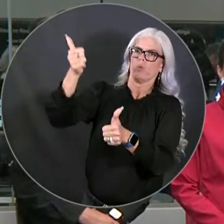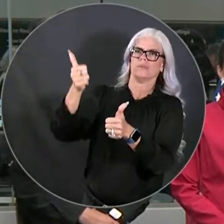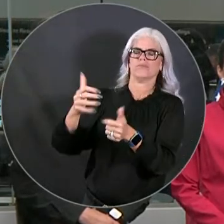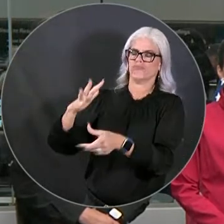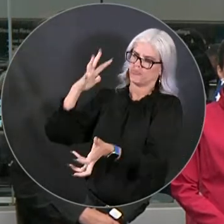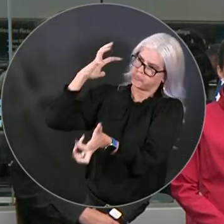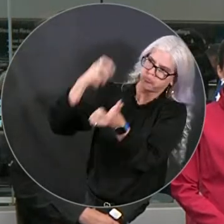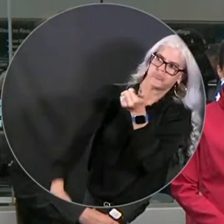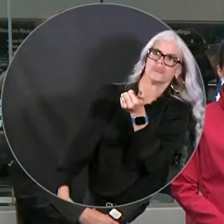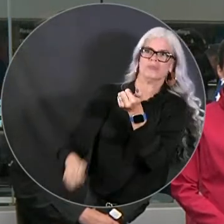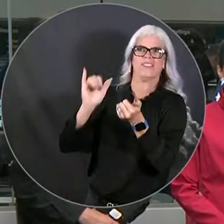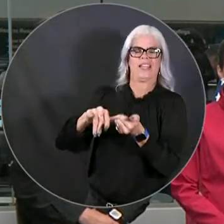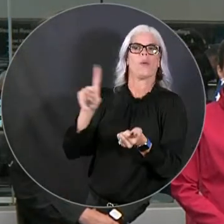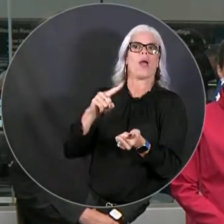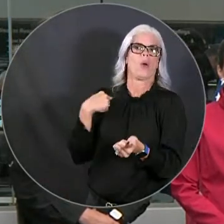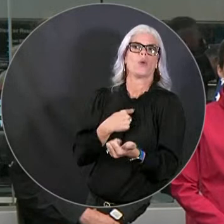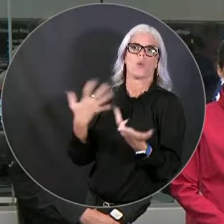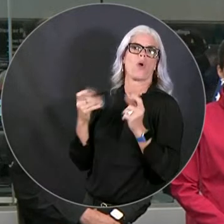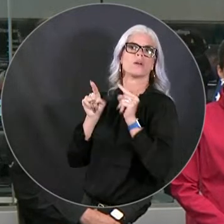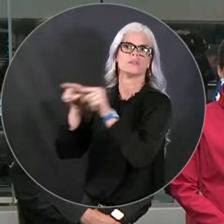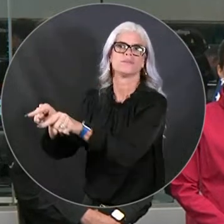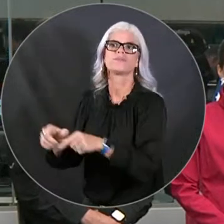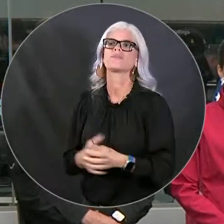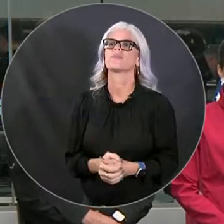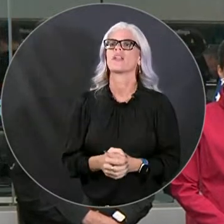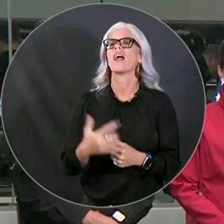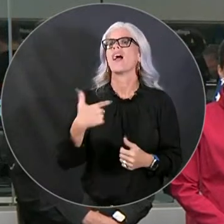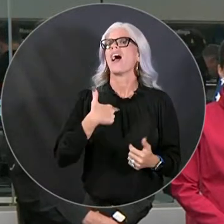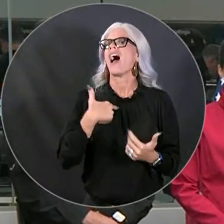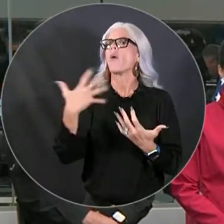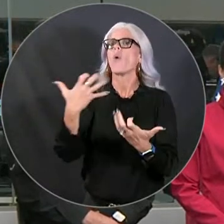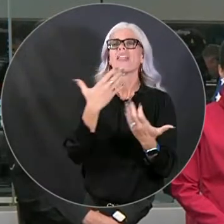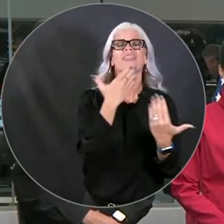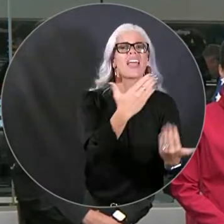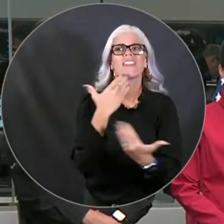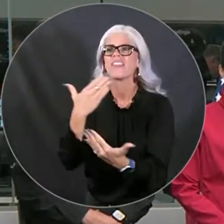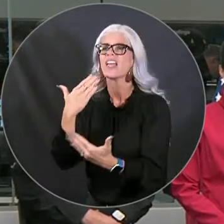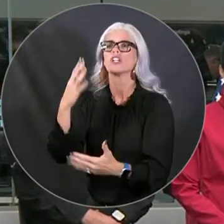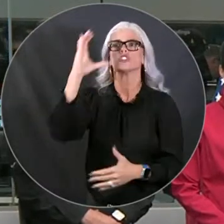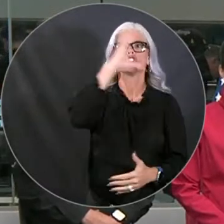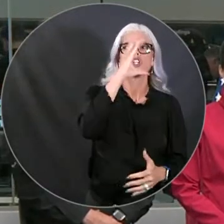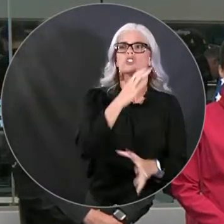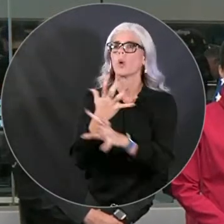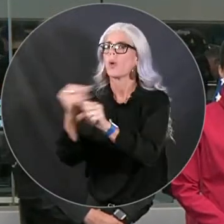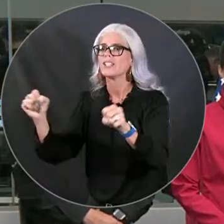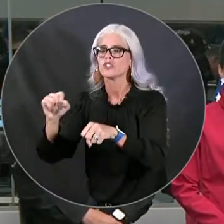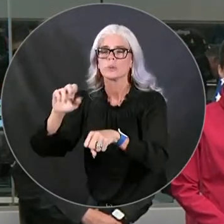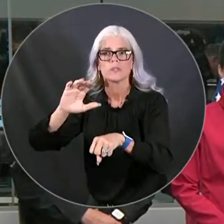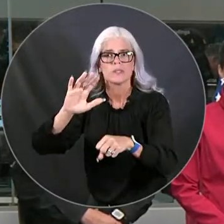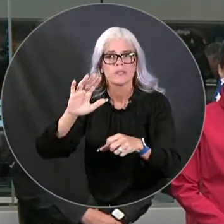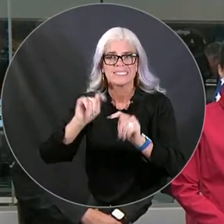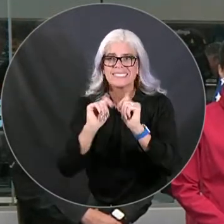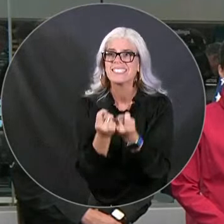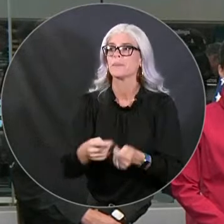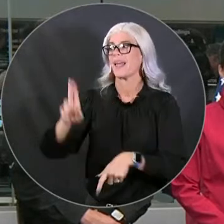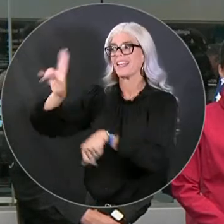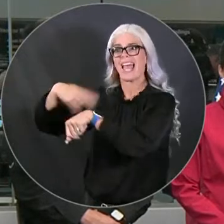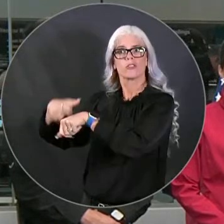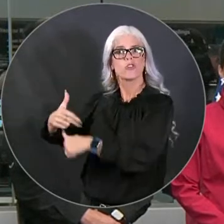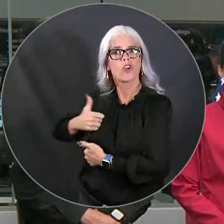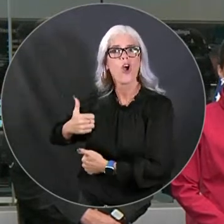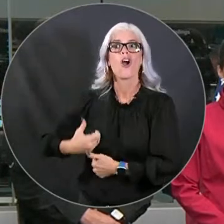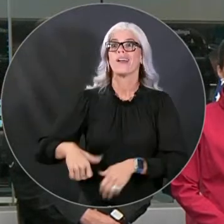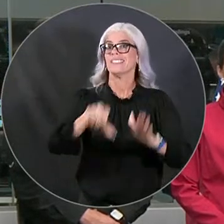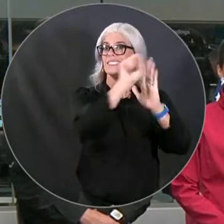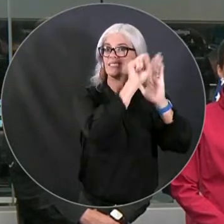rescue teams, the National Guard, the state resources, and the Coast Guard for not waiting around,